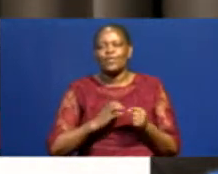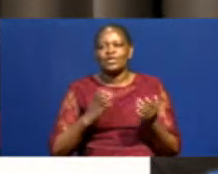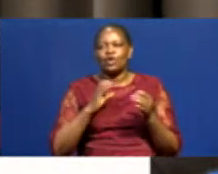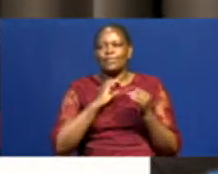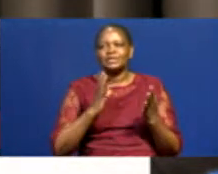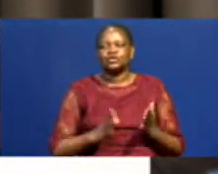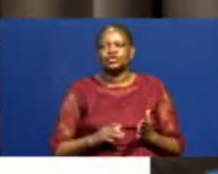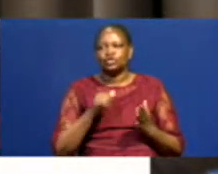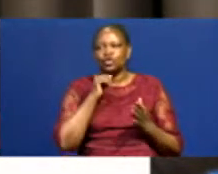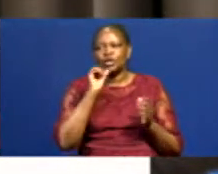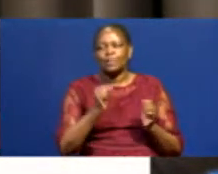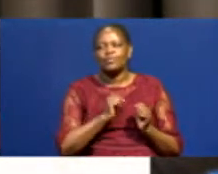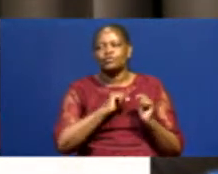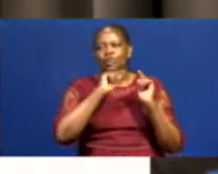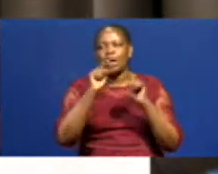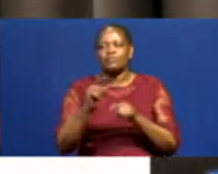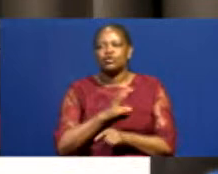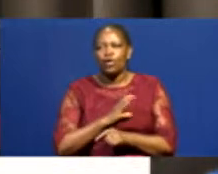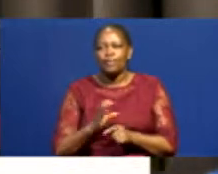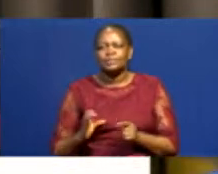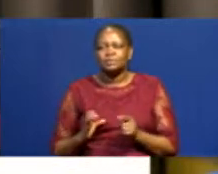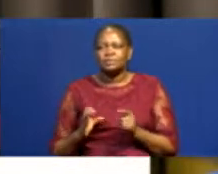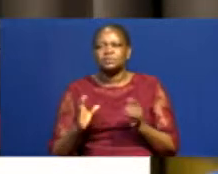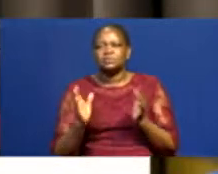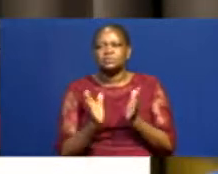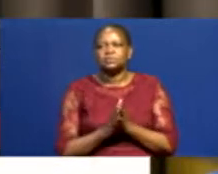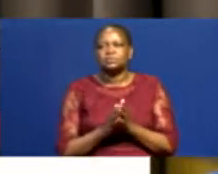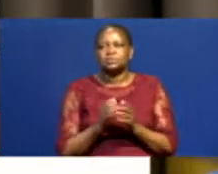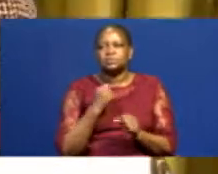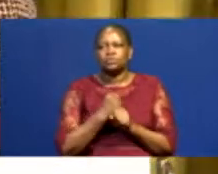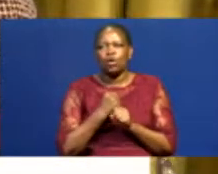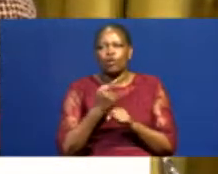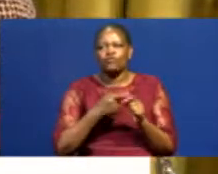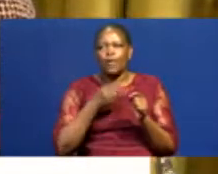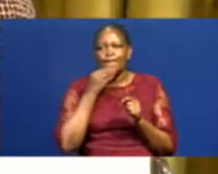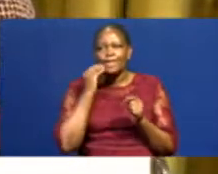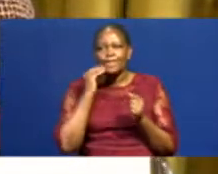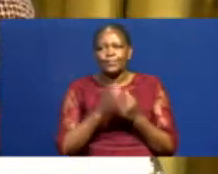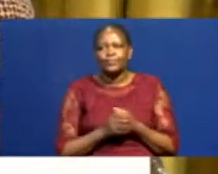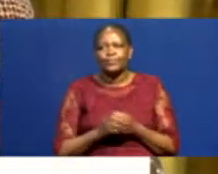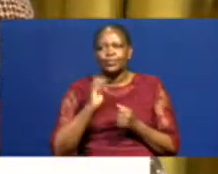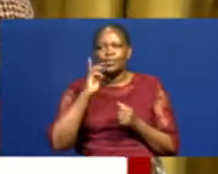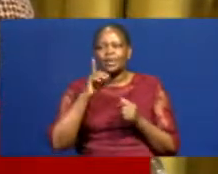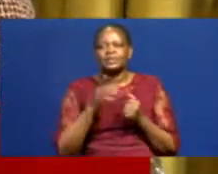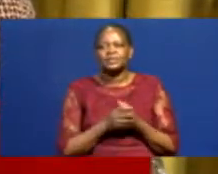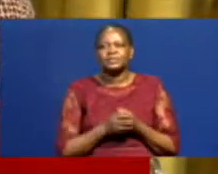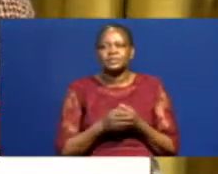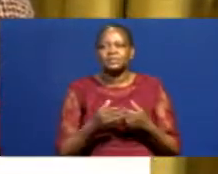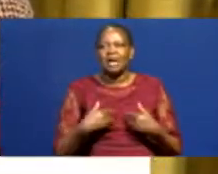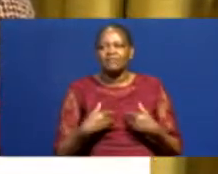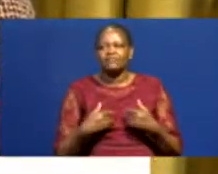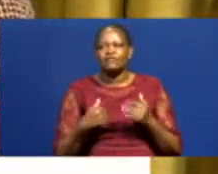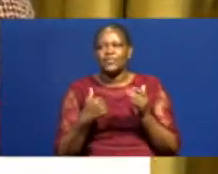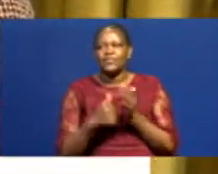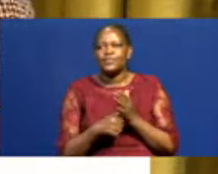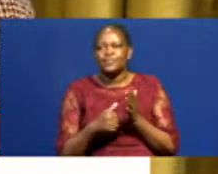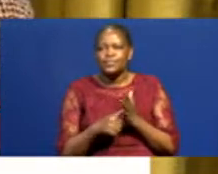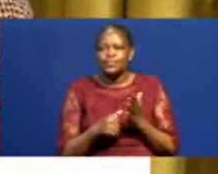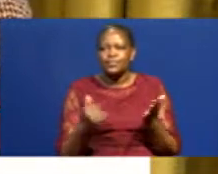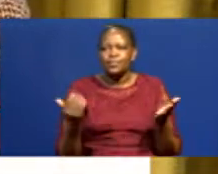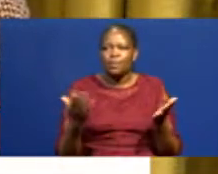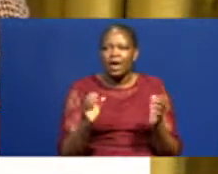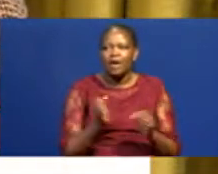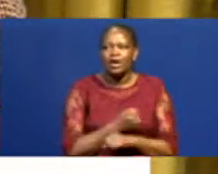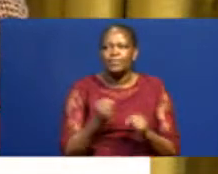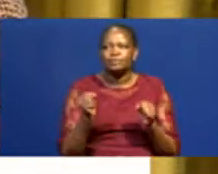are no longer able to come to the commission and they work from home. We are going to run into issues where we will not be